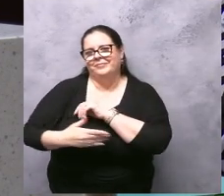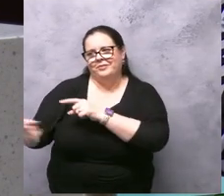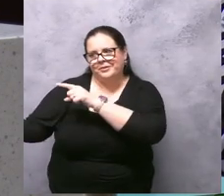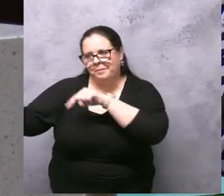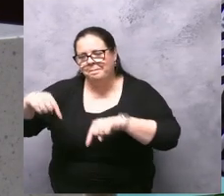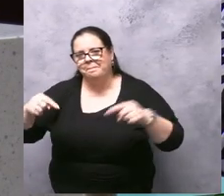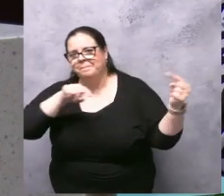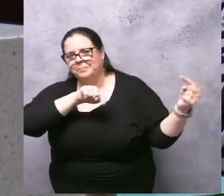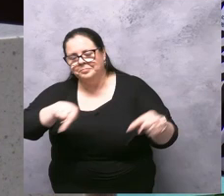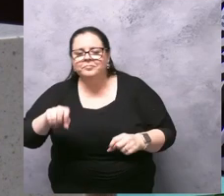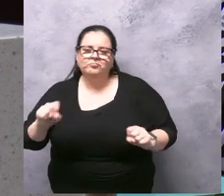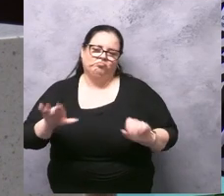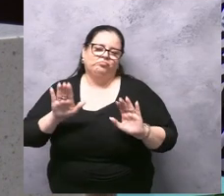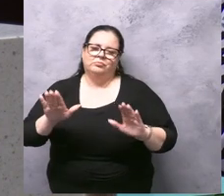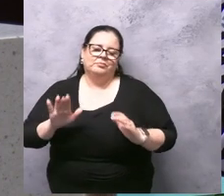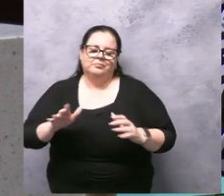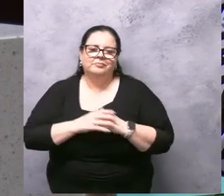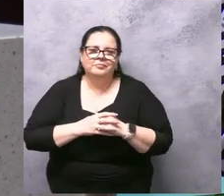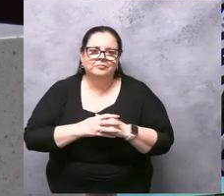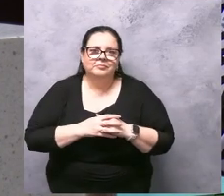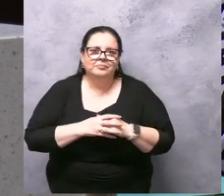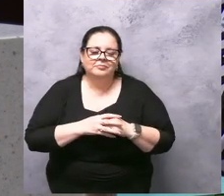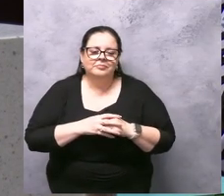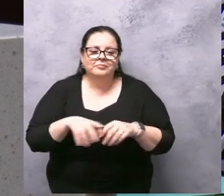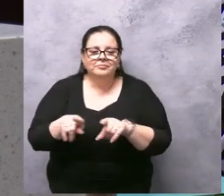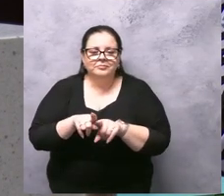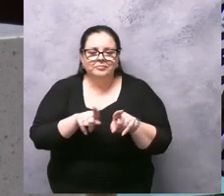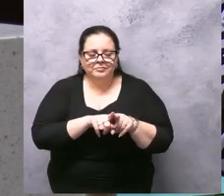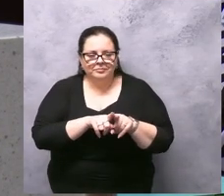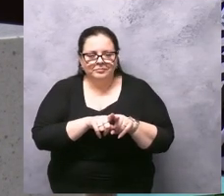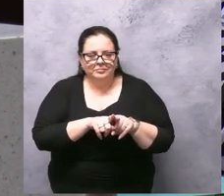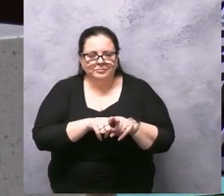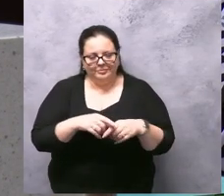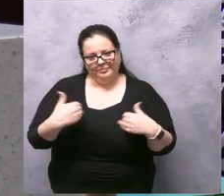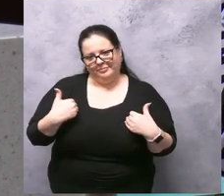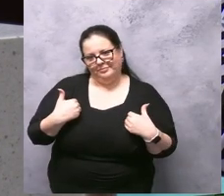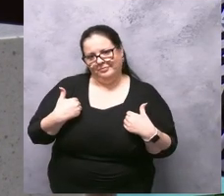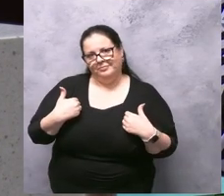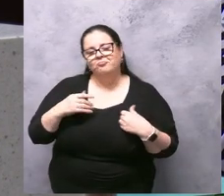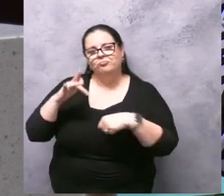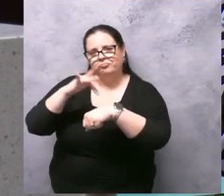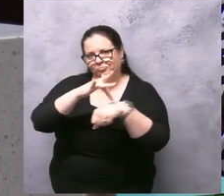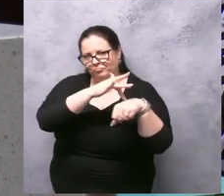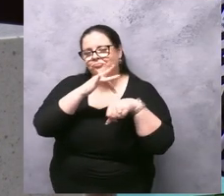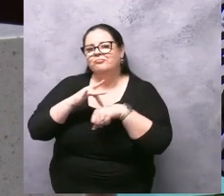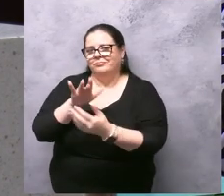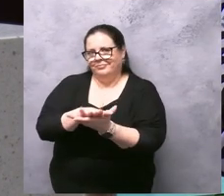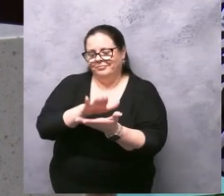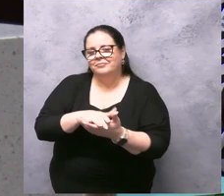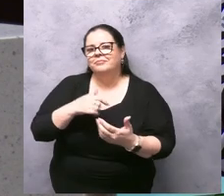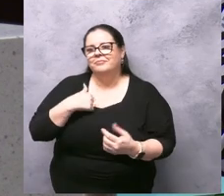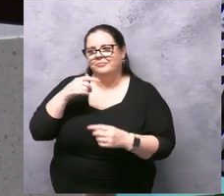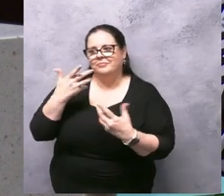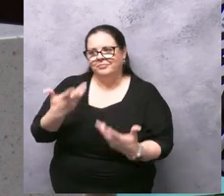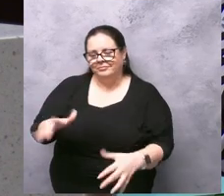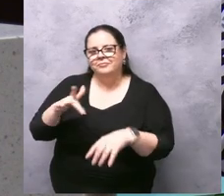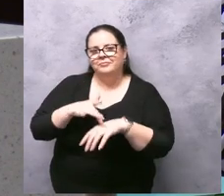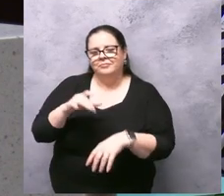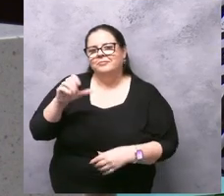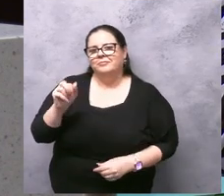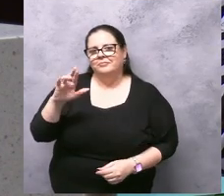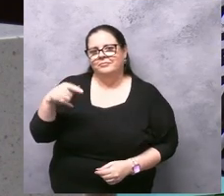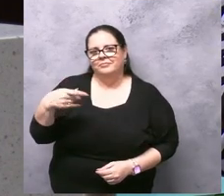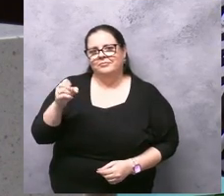So it was fabulous. I also had some school visits myself. I did go to the Carpenter Center,